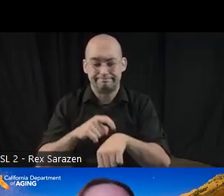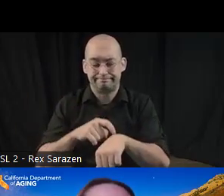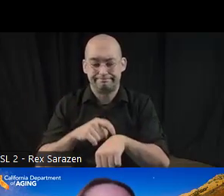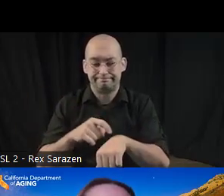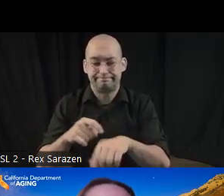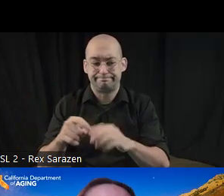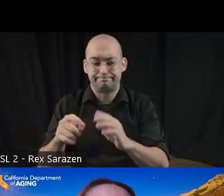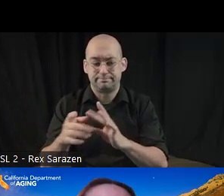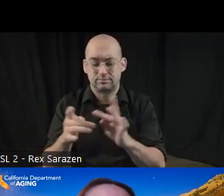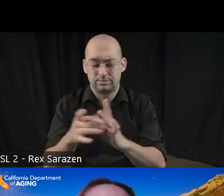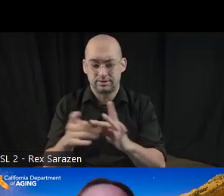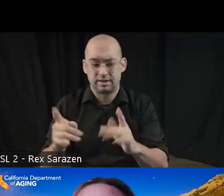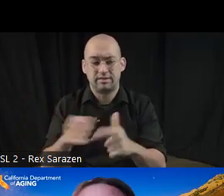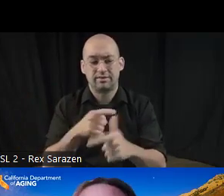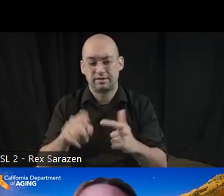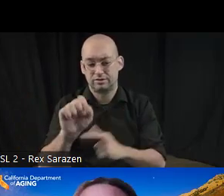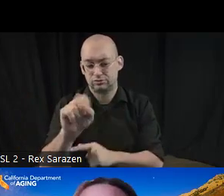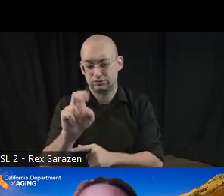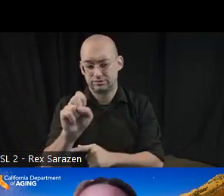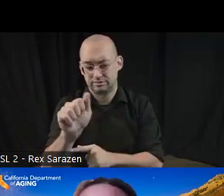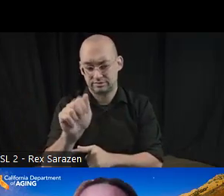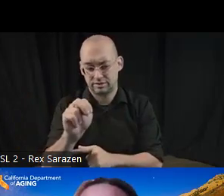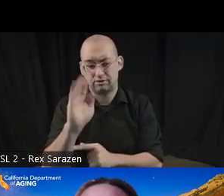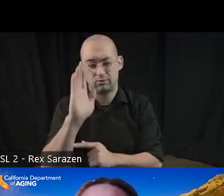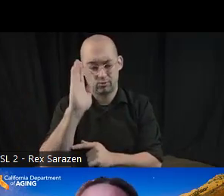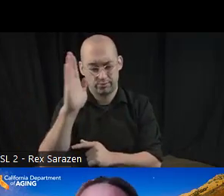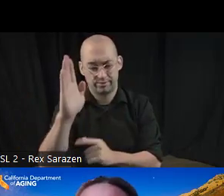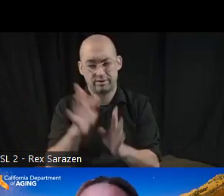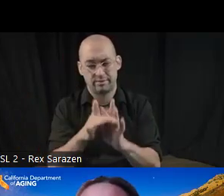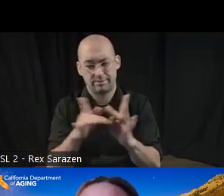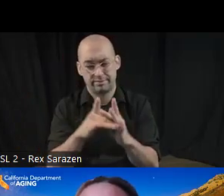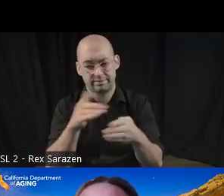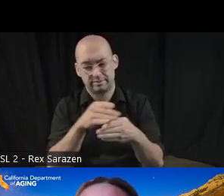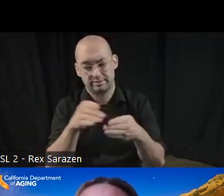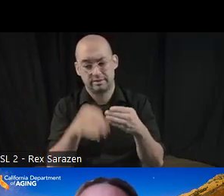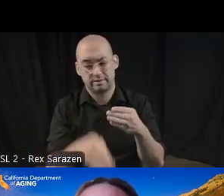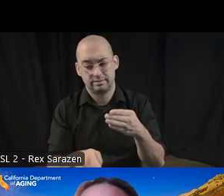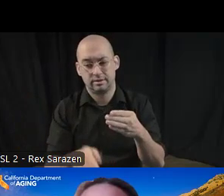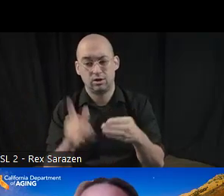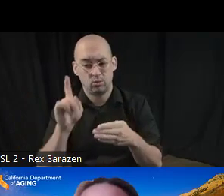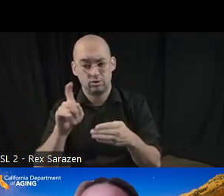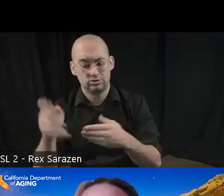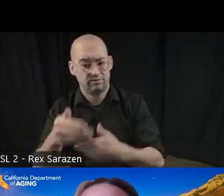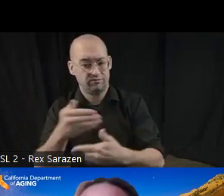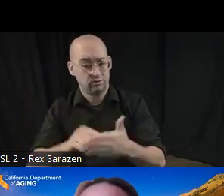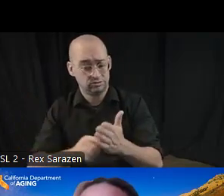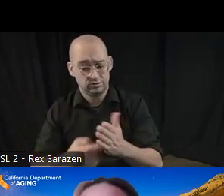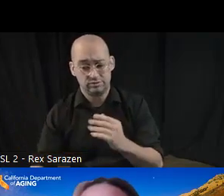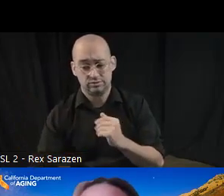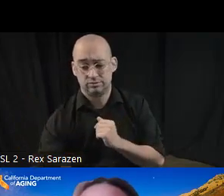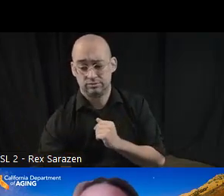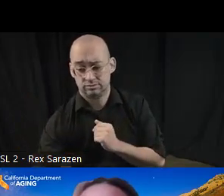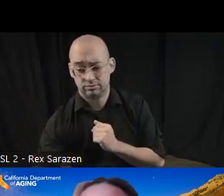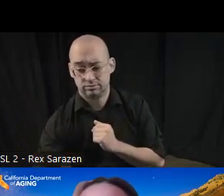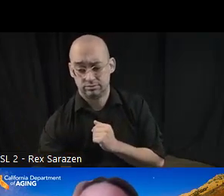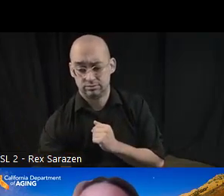out. Any questions before we start? I do see a lot of